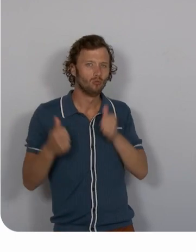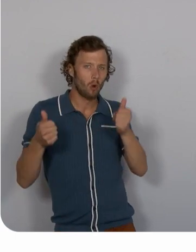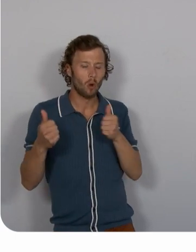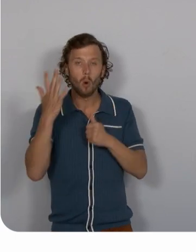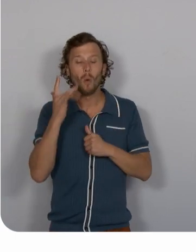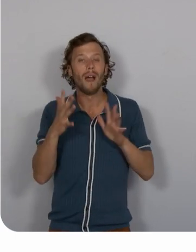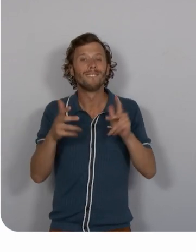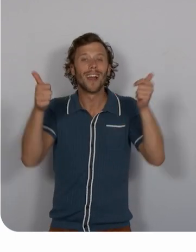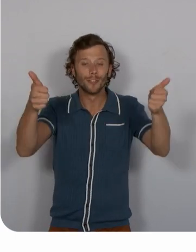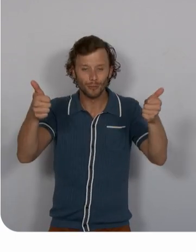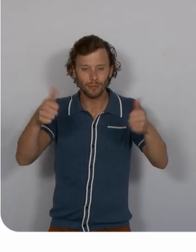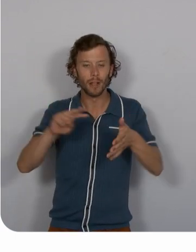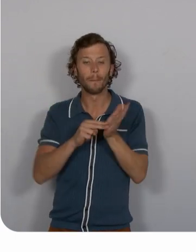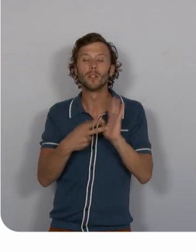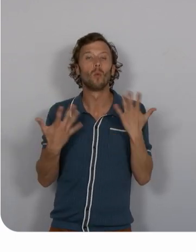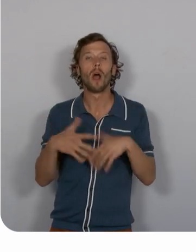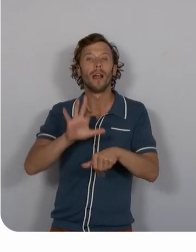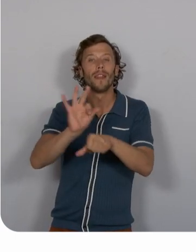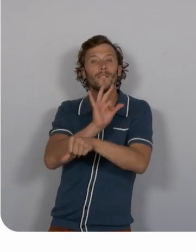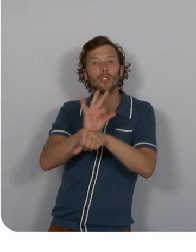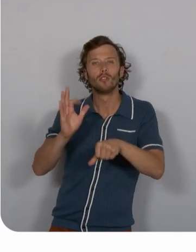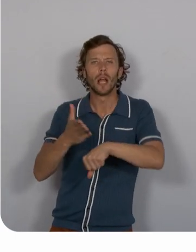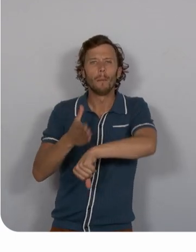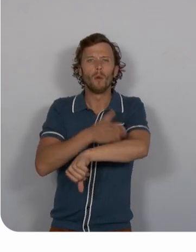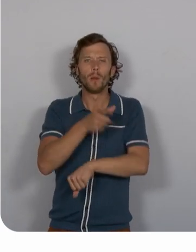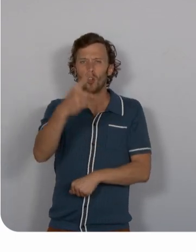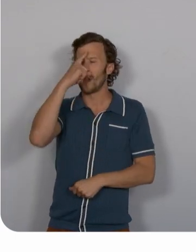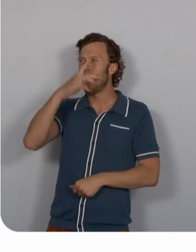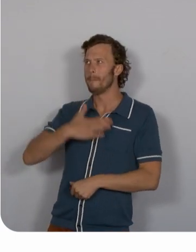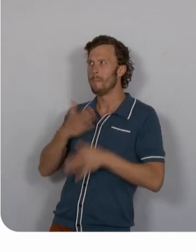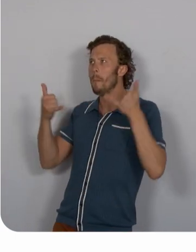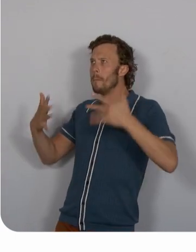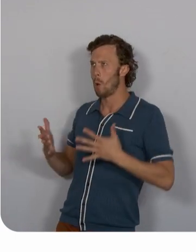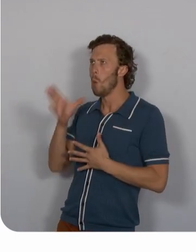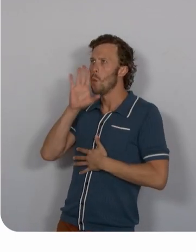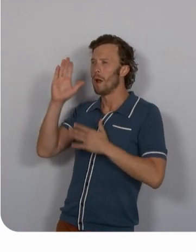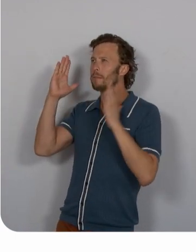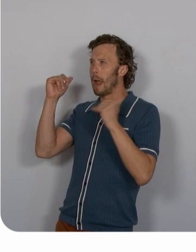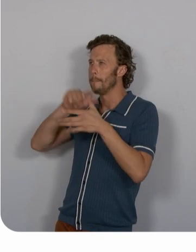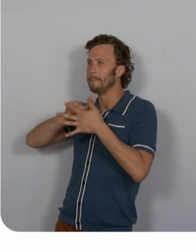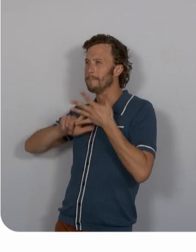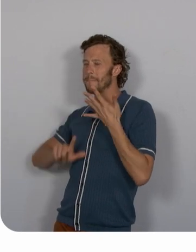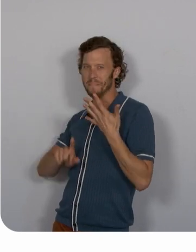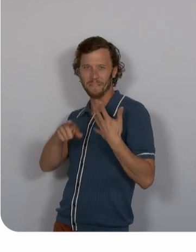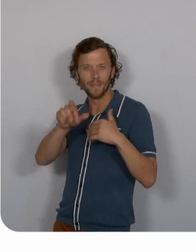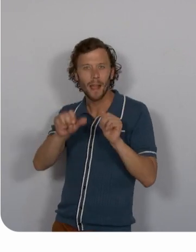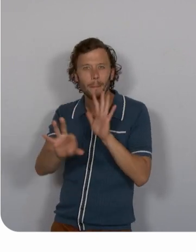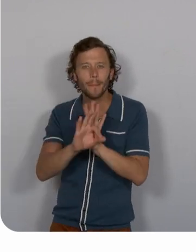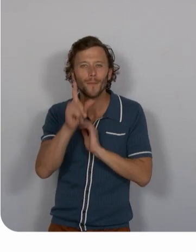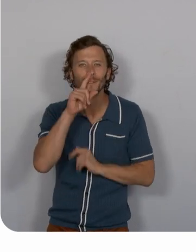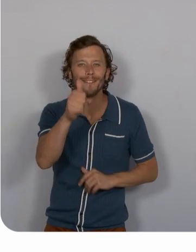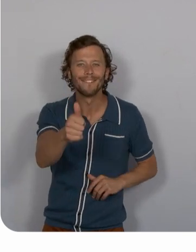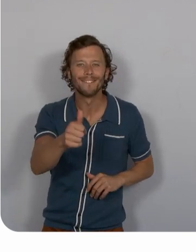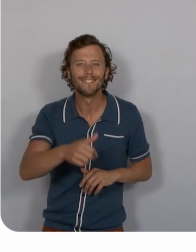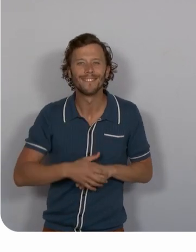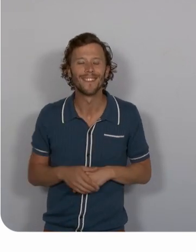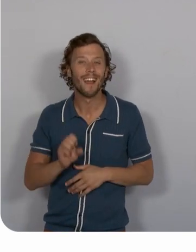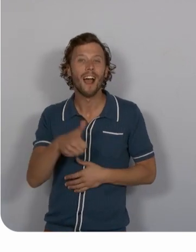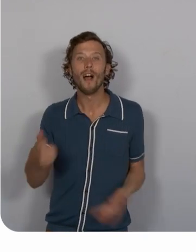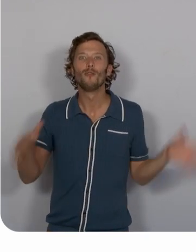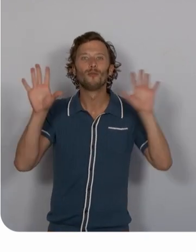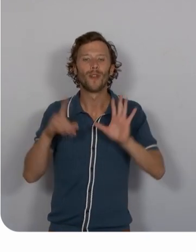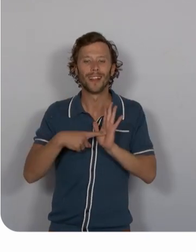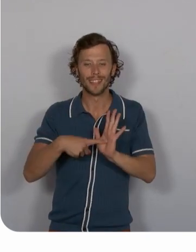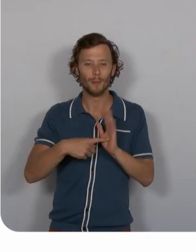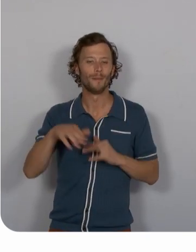features and improvements that your players will be the most excited about. Another great example, Asgard's